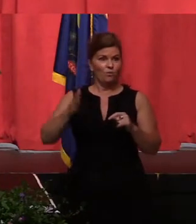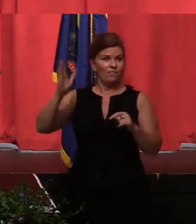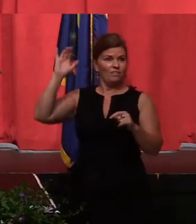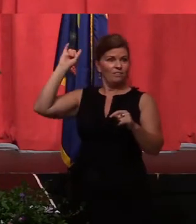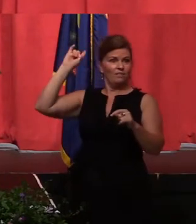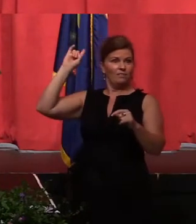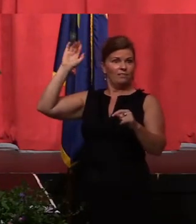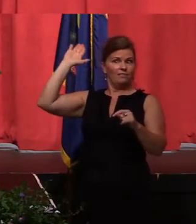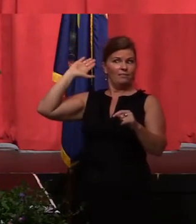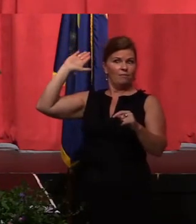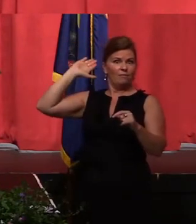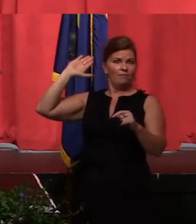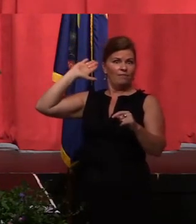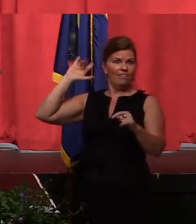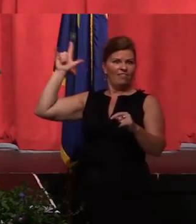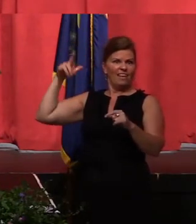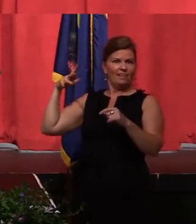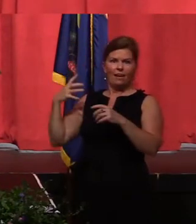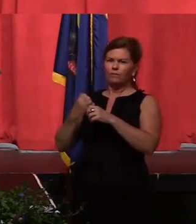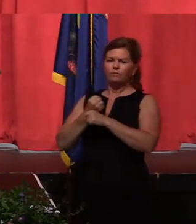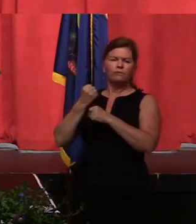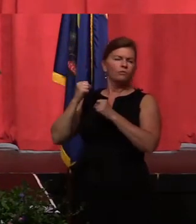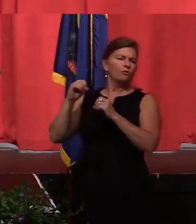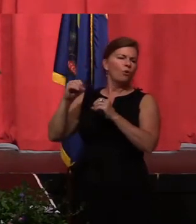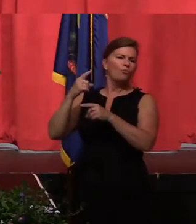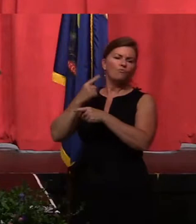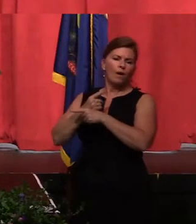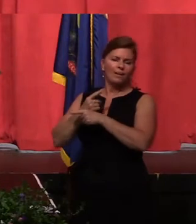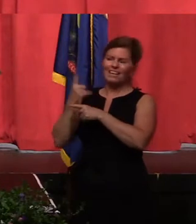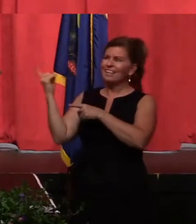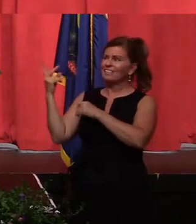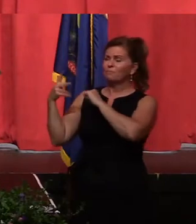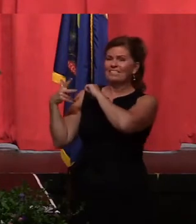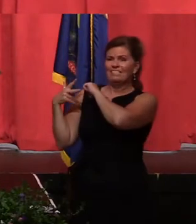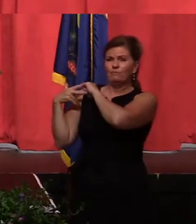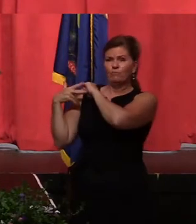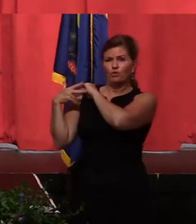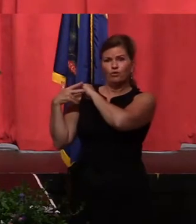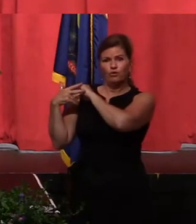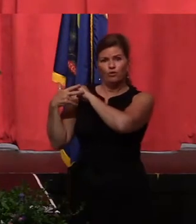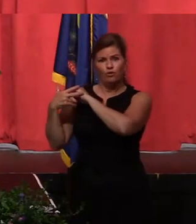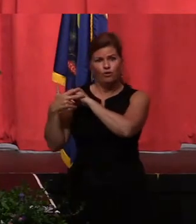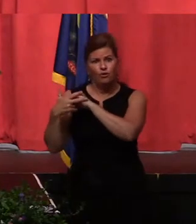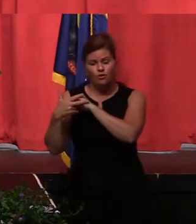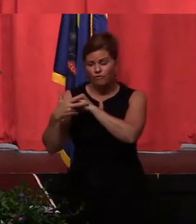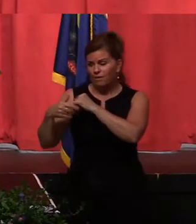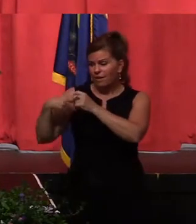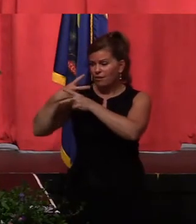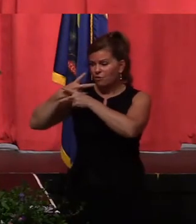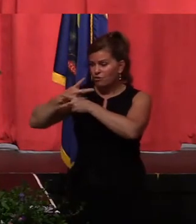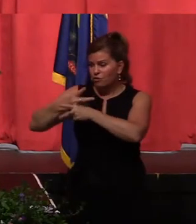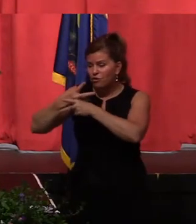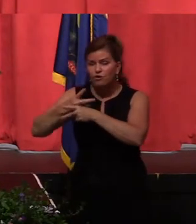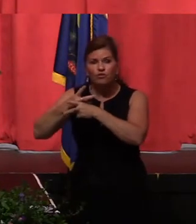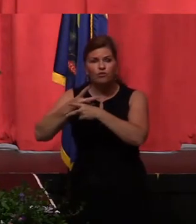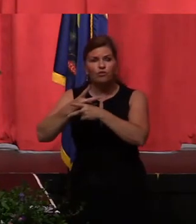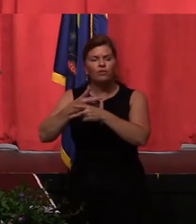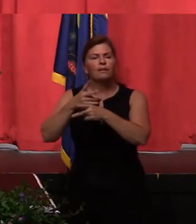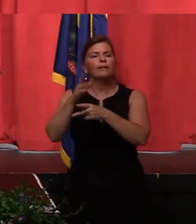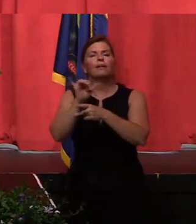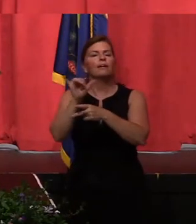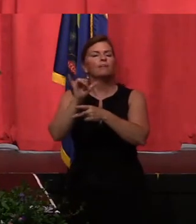so right, and what has been preserved and nurtured as a kind of eternal